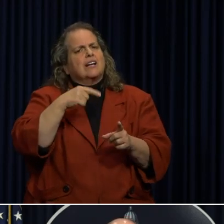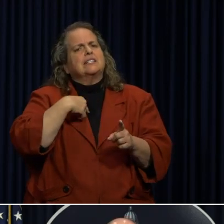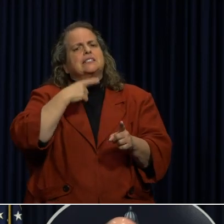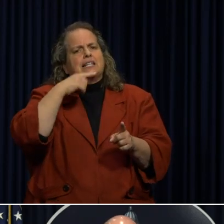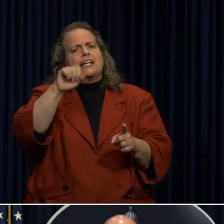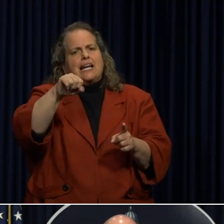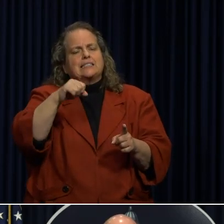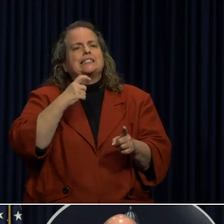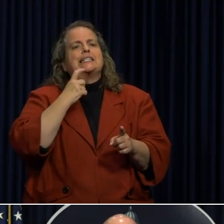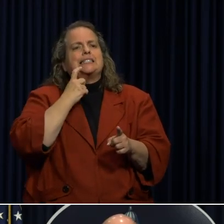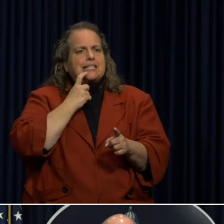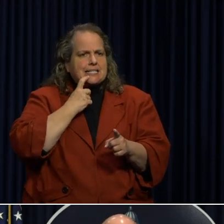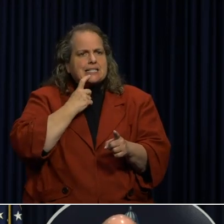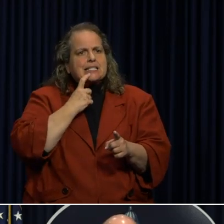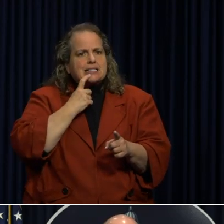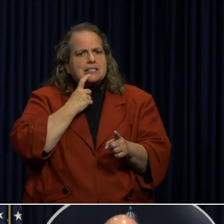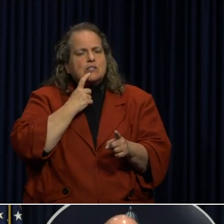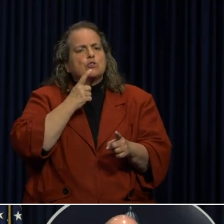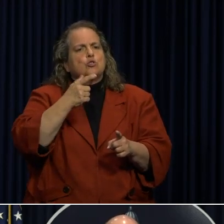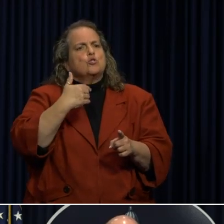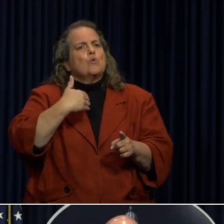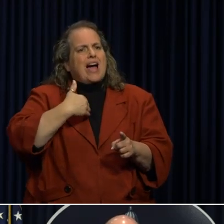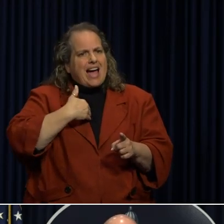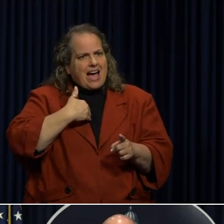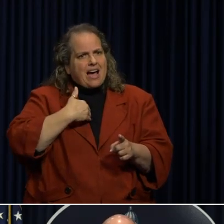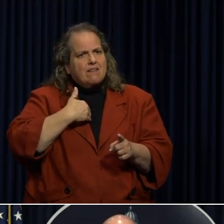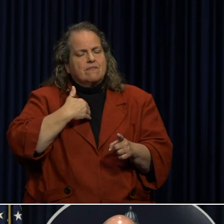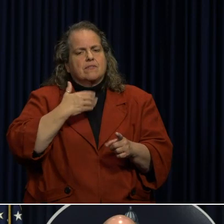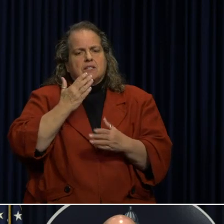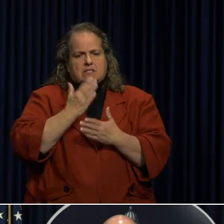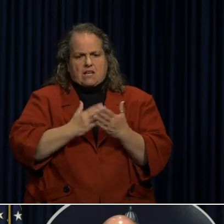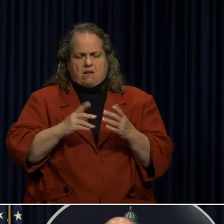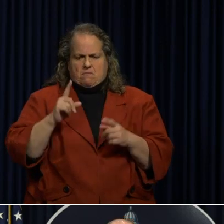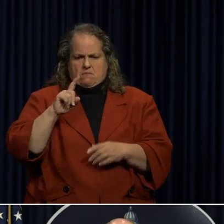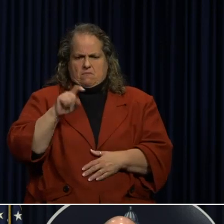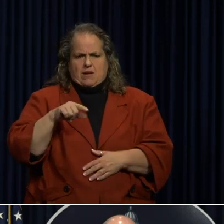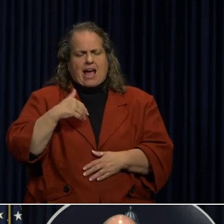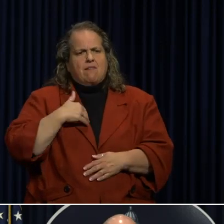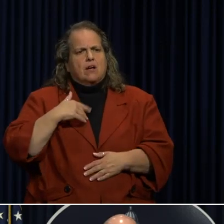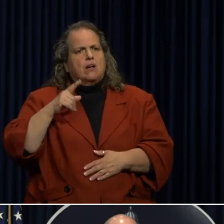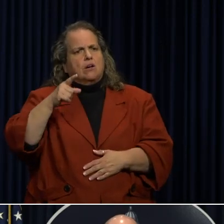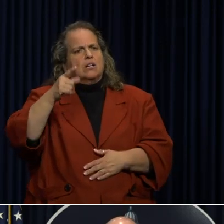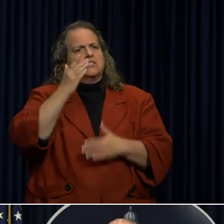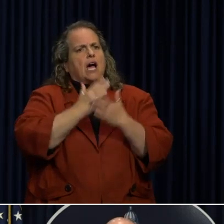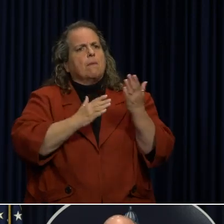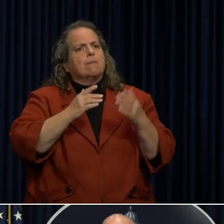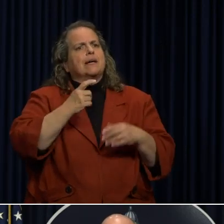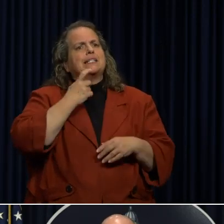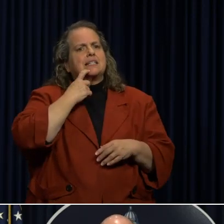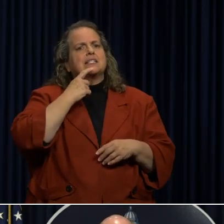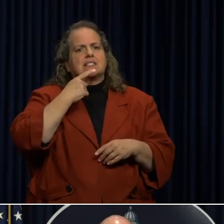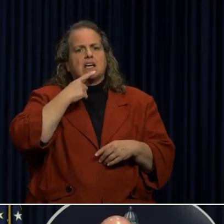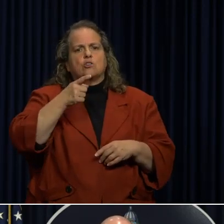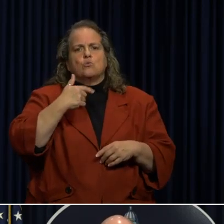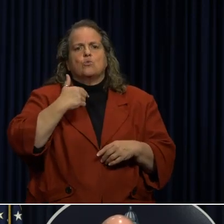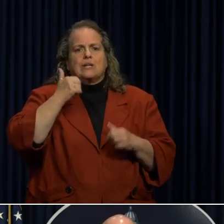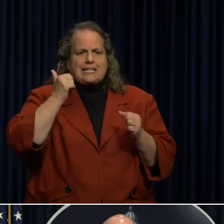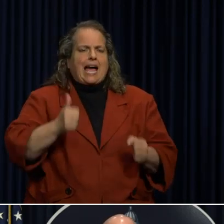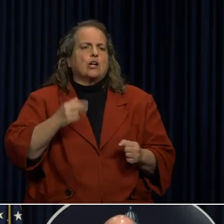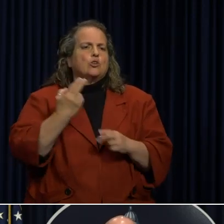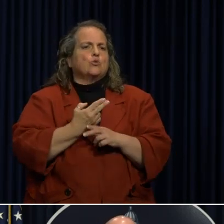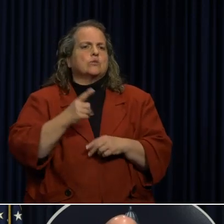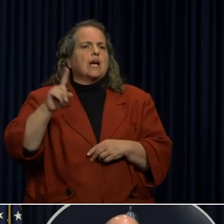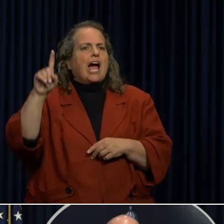parenthetical here with enhanced aerosol protections. I'm going to come back to that. This is not an optional thing. This is required. I need your help, but I've